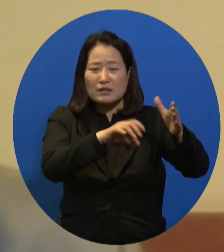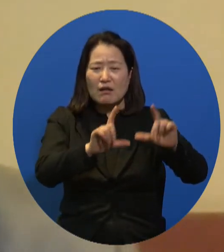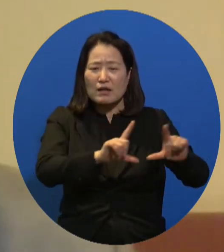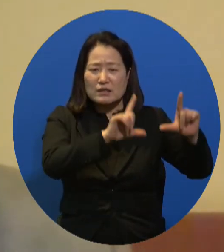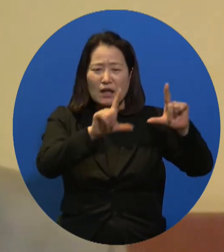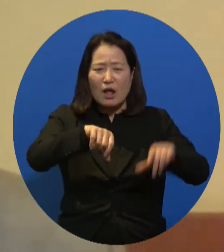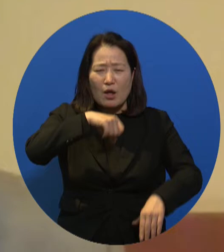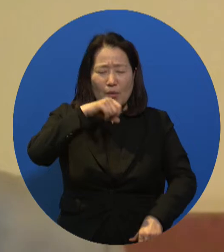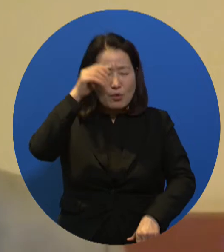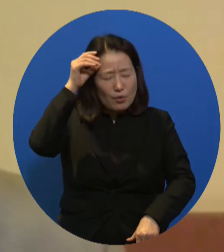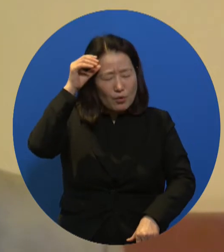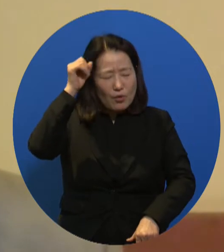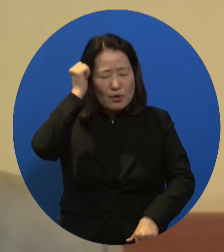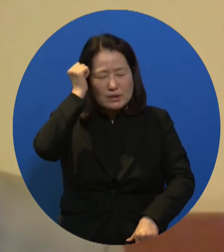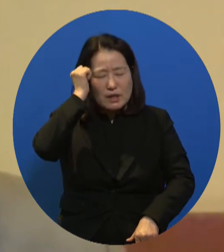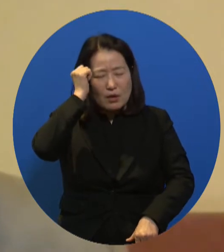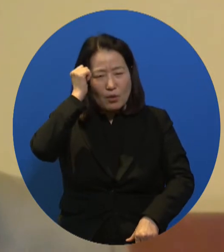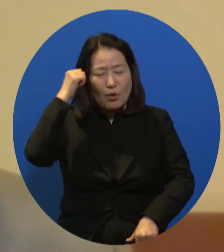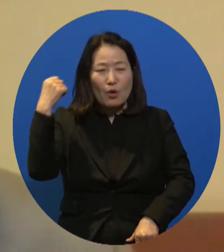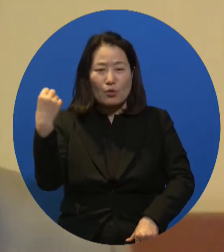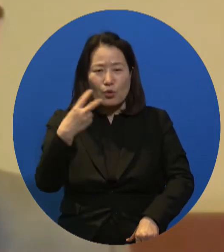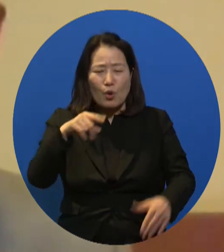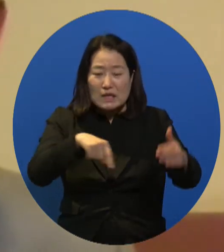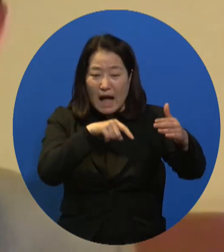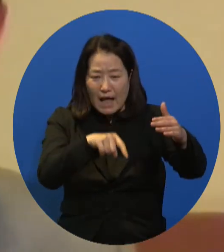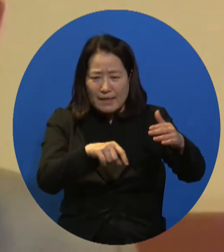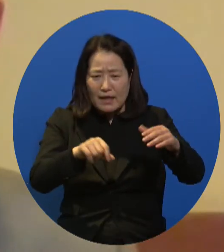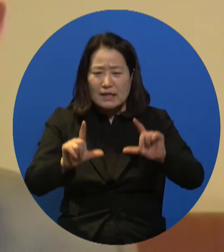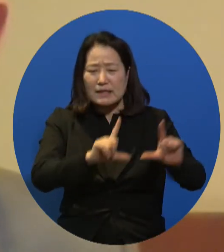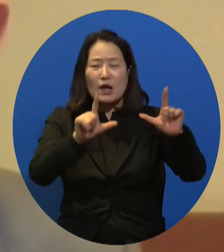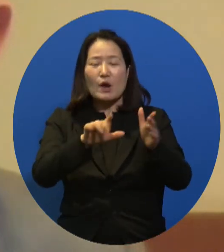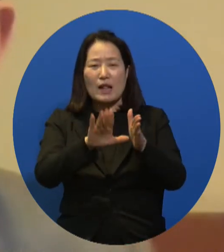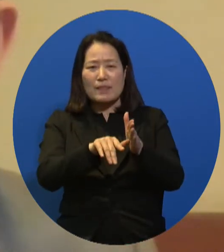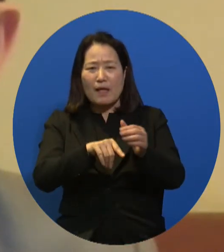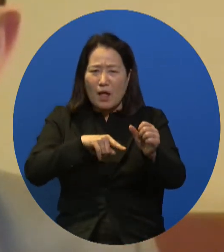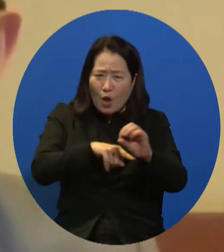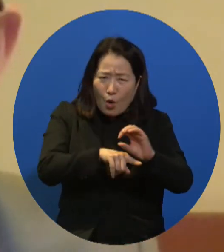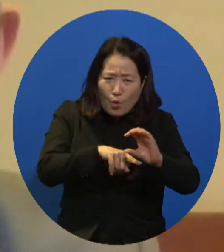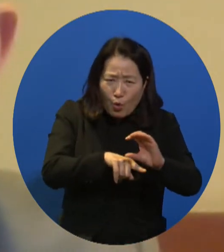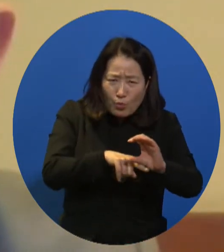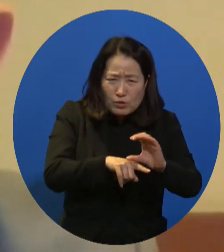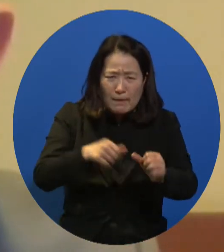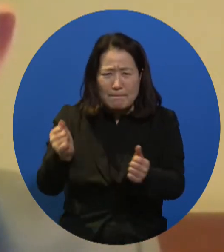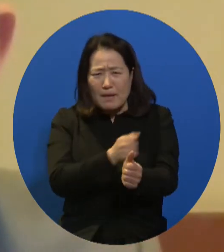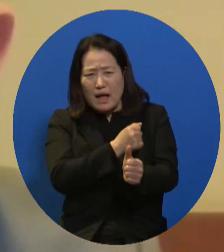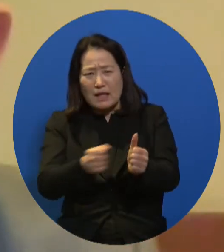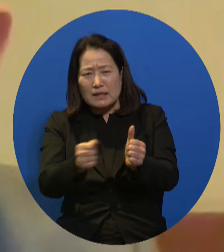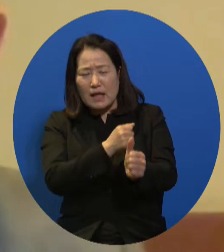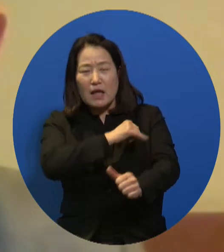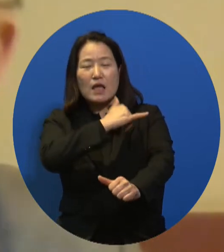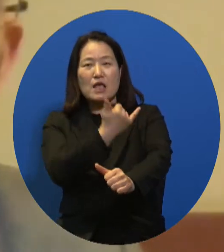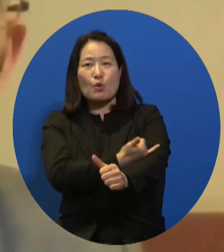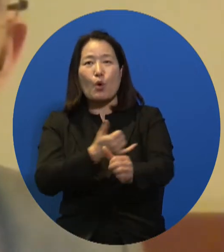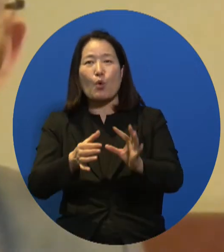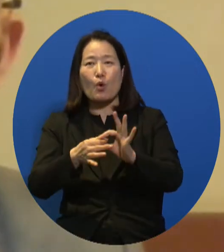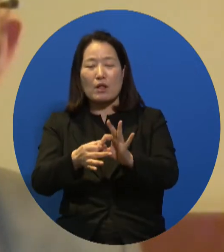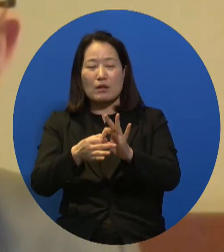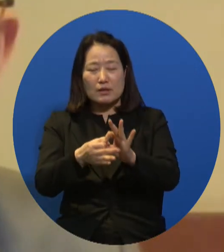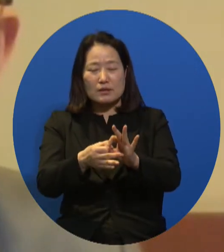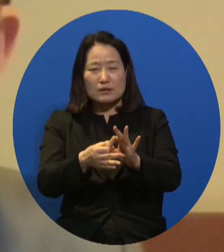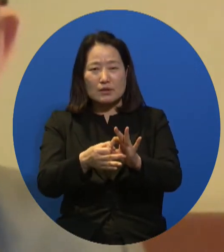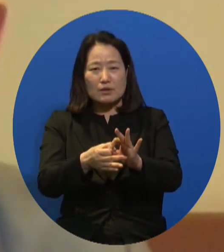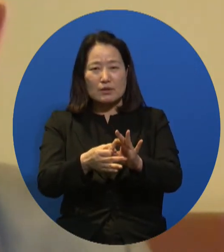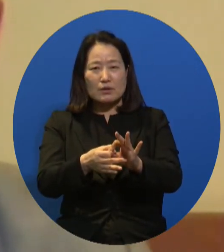treatment, including disability-specific forms of torture and ill treatment, and promoting